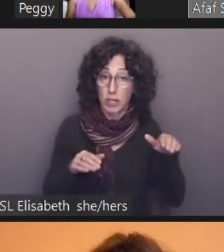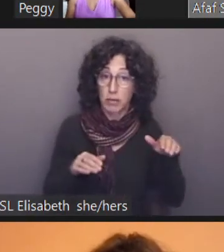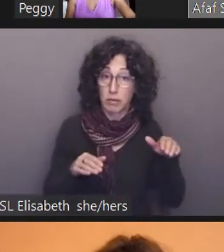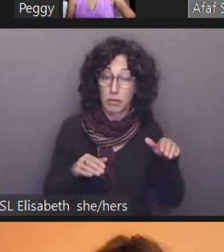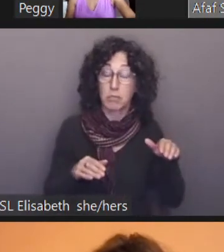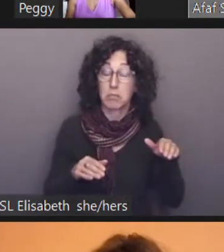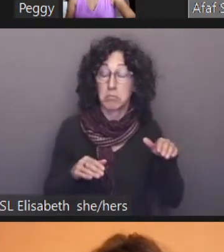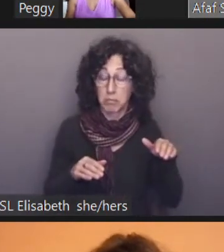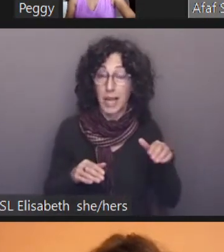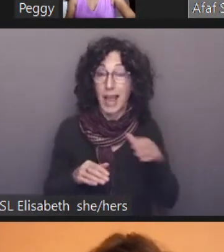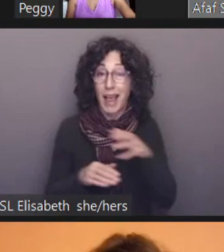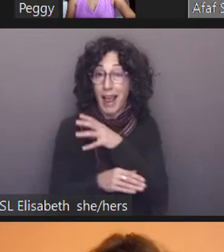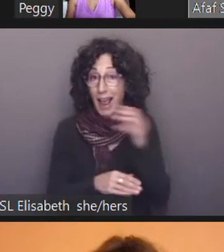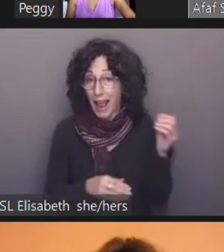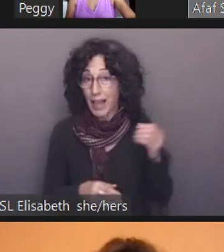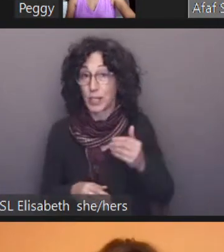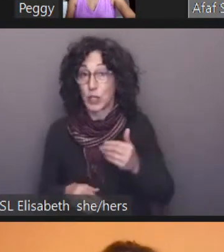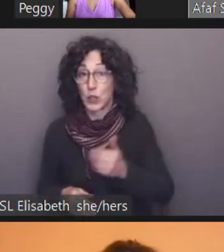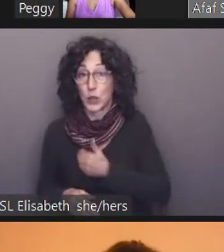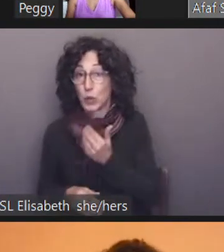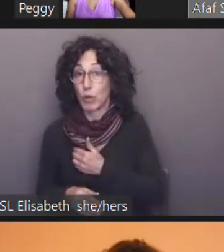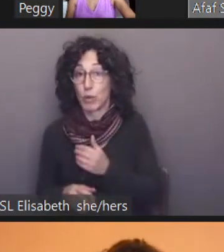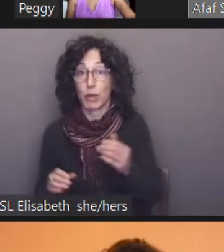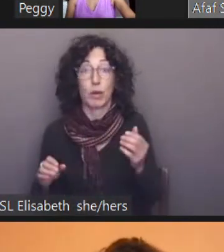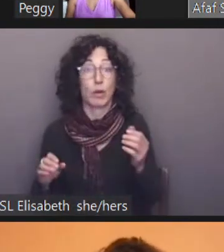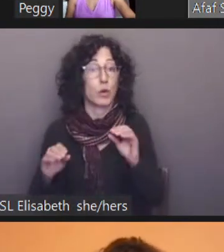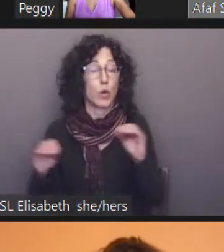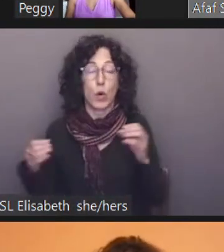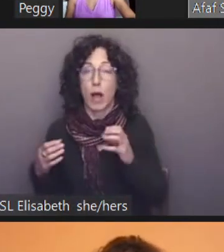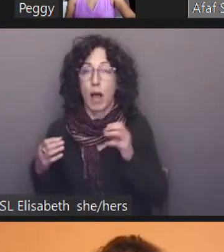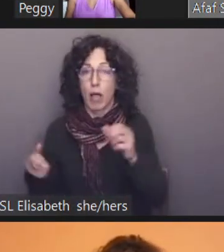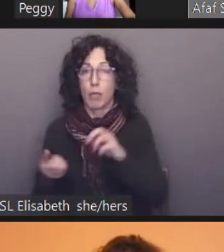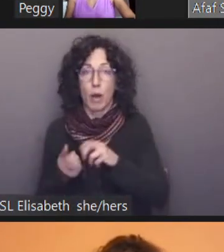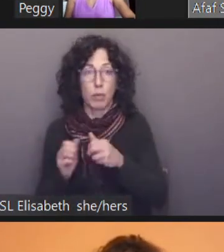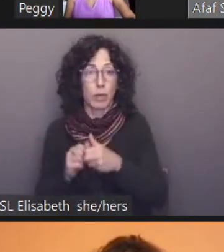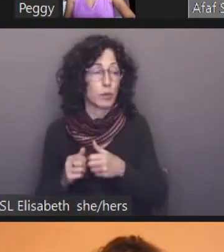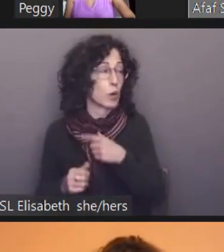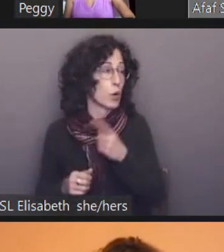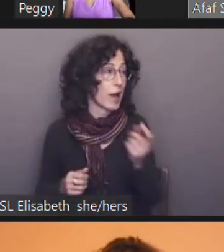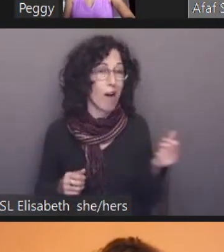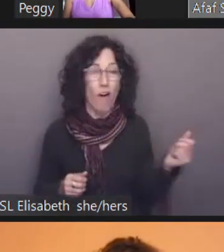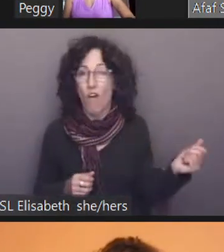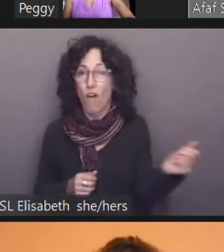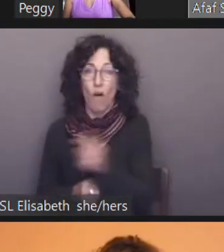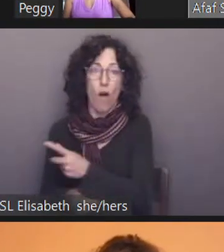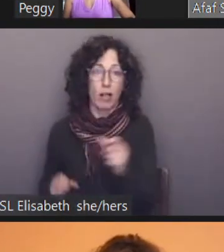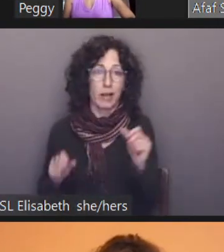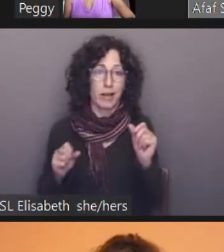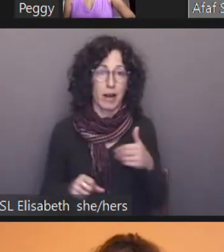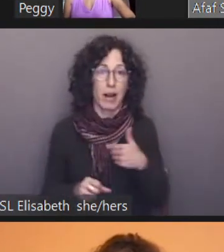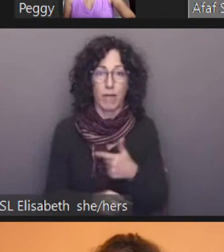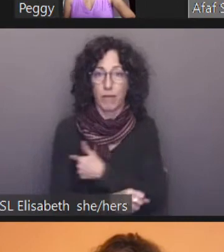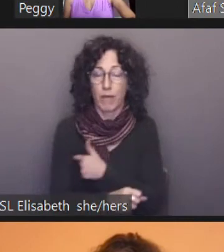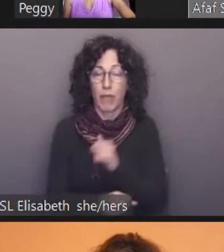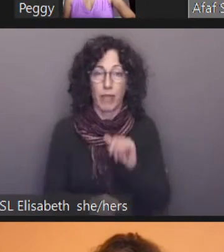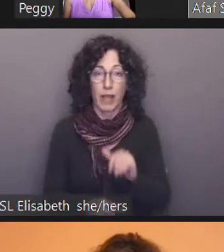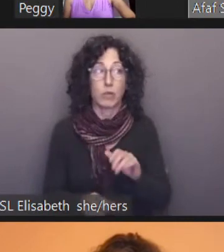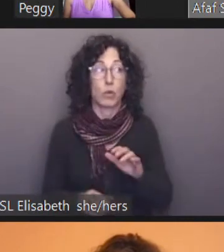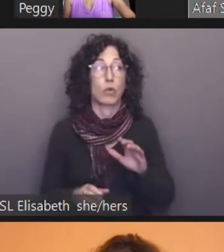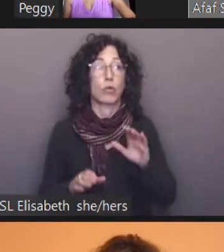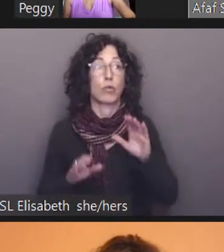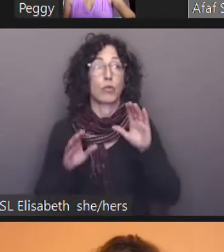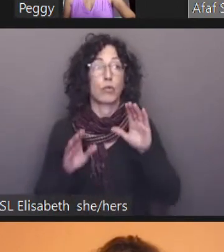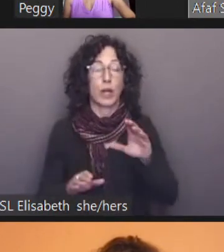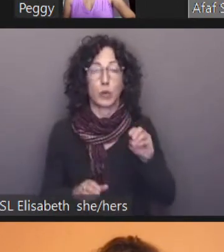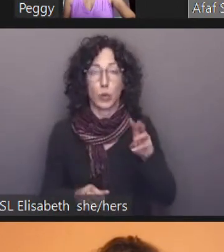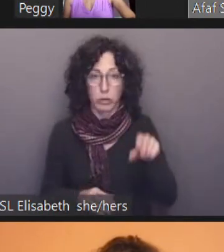COVID-19 and youth that don't have any health problems. So that is great news, first of all. There are a variety of